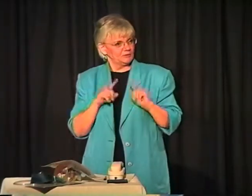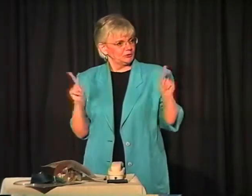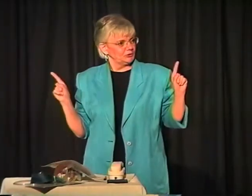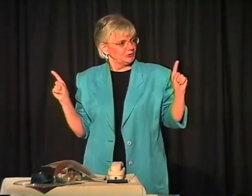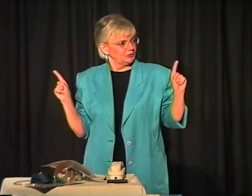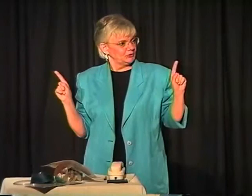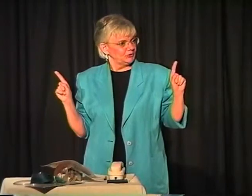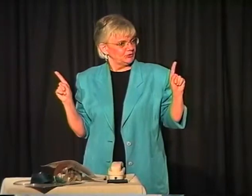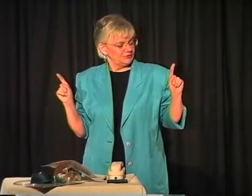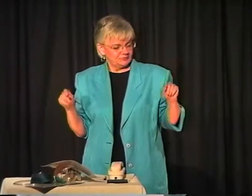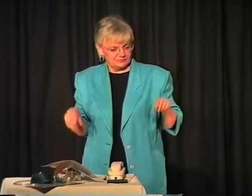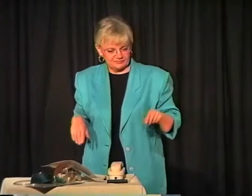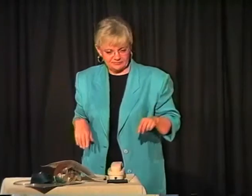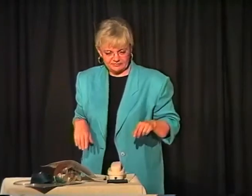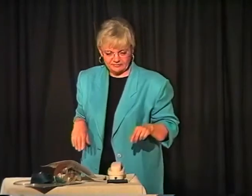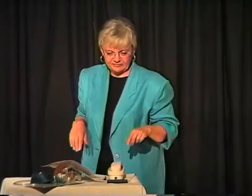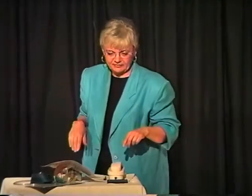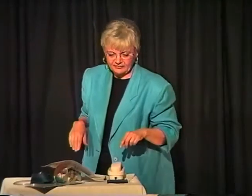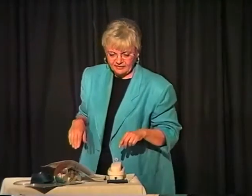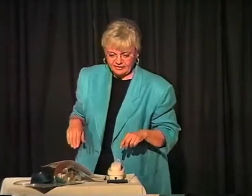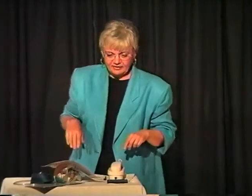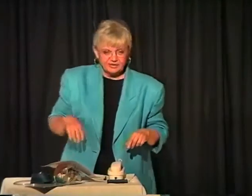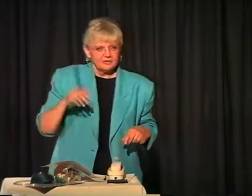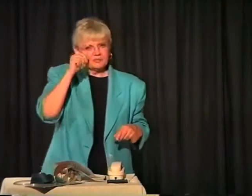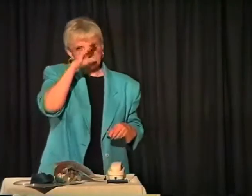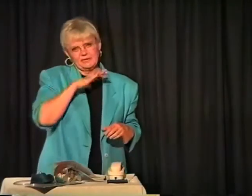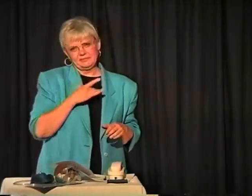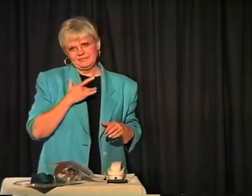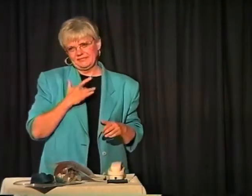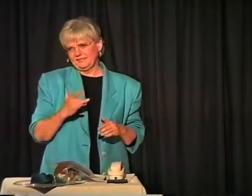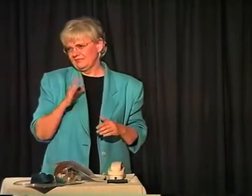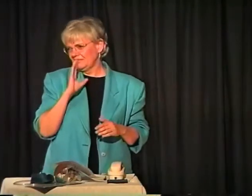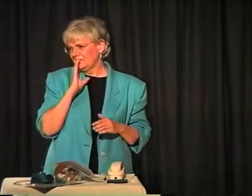Now, men, on the other hand, are a little different when they use the telephone.